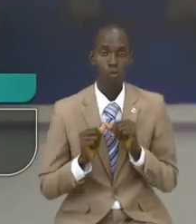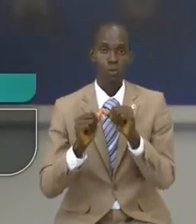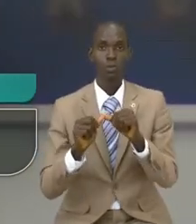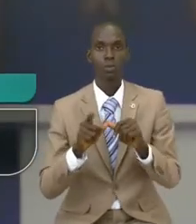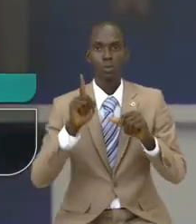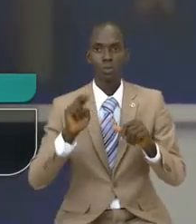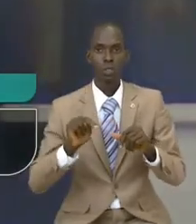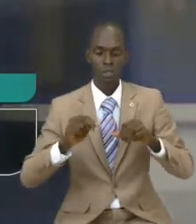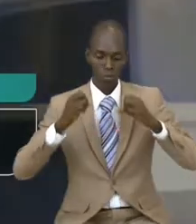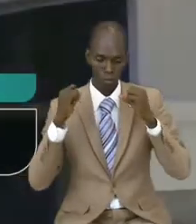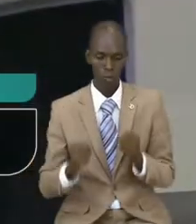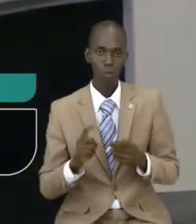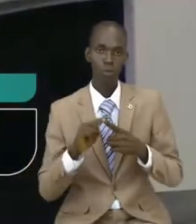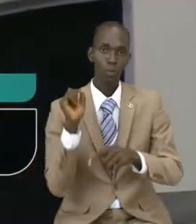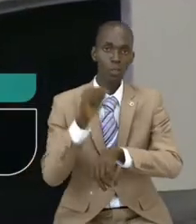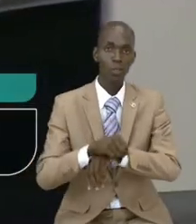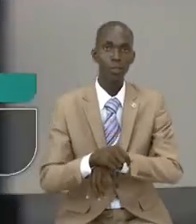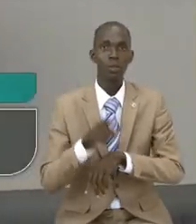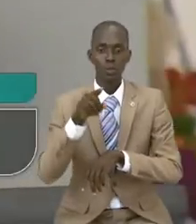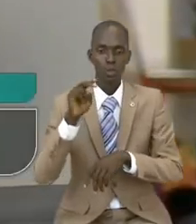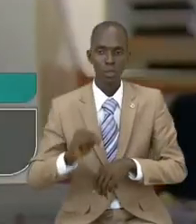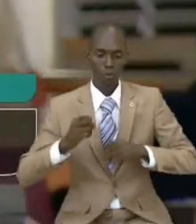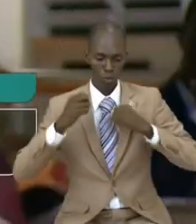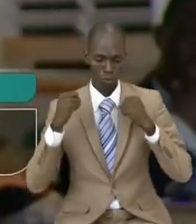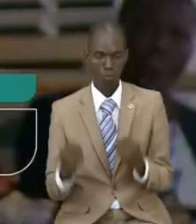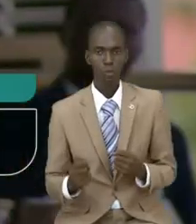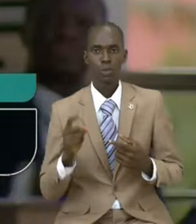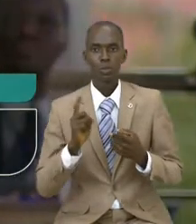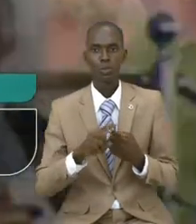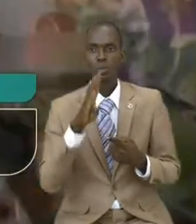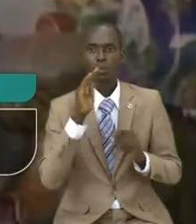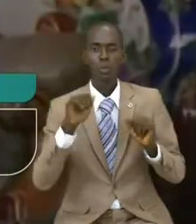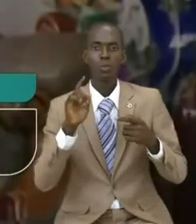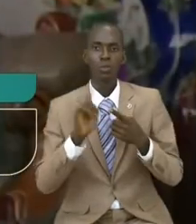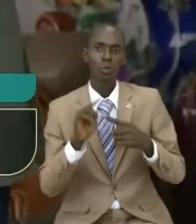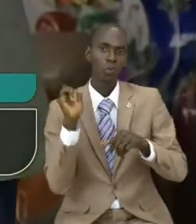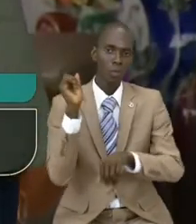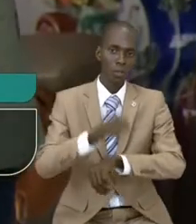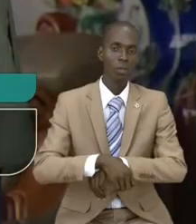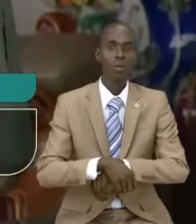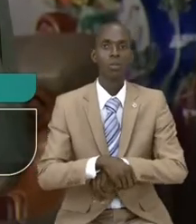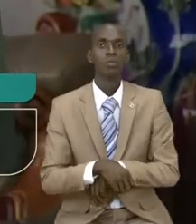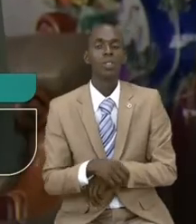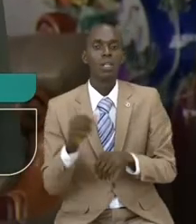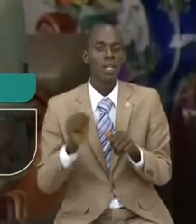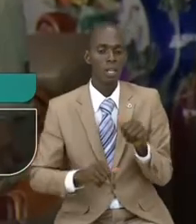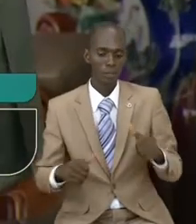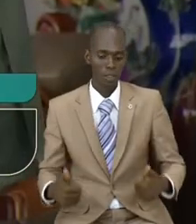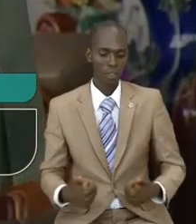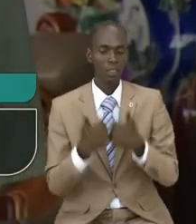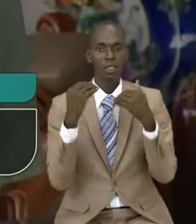to overcome, and strength to be able to go through every challenge in your